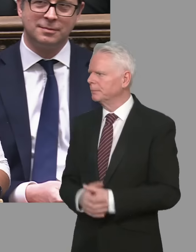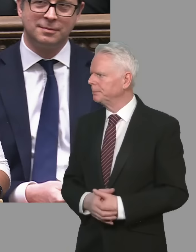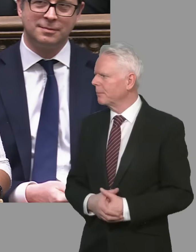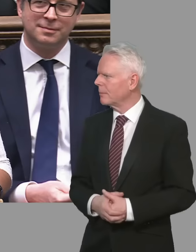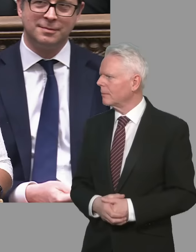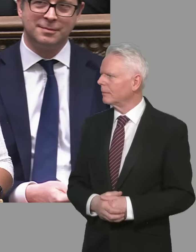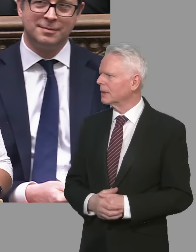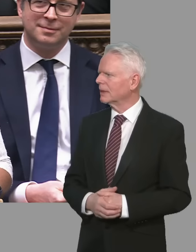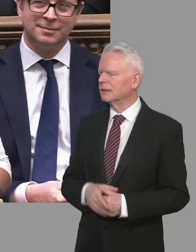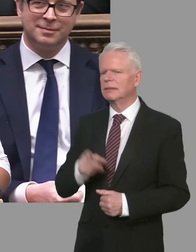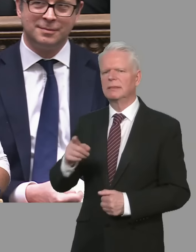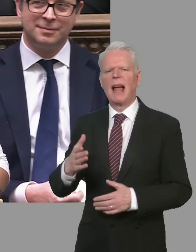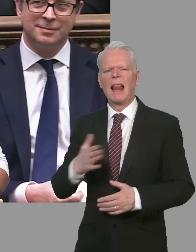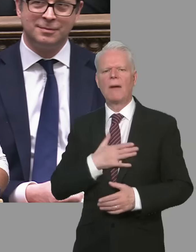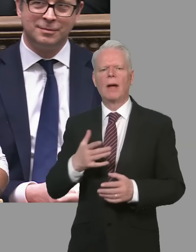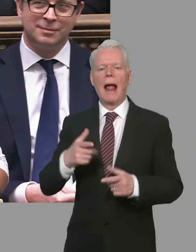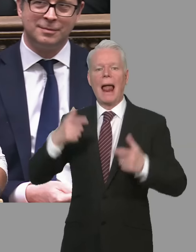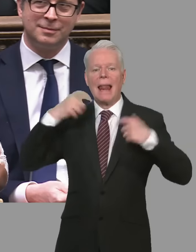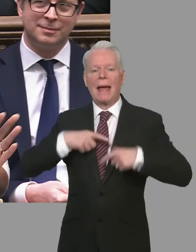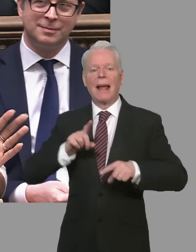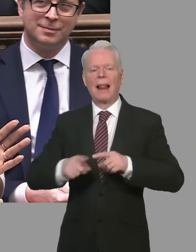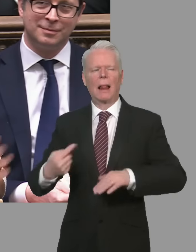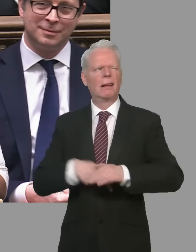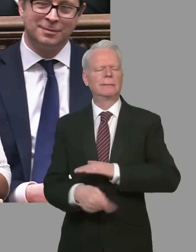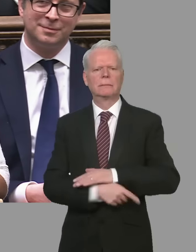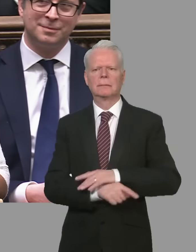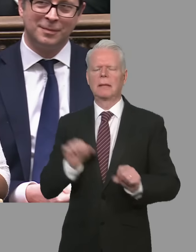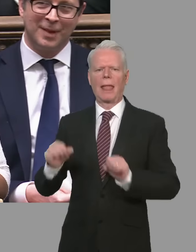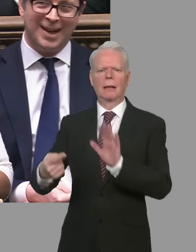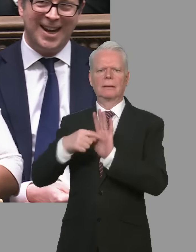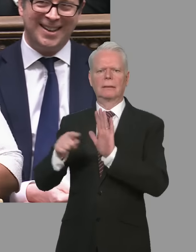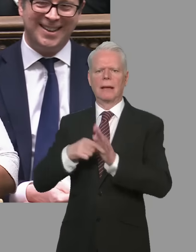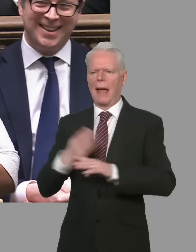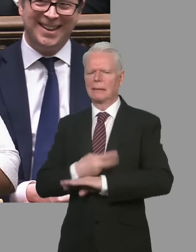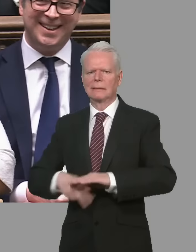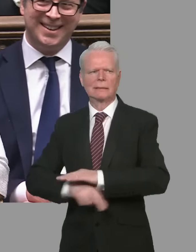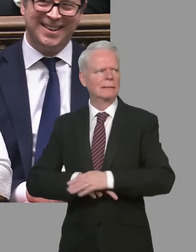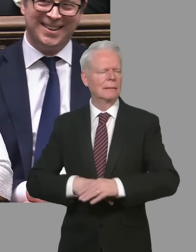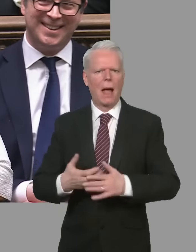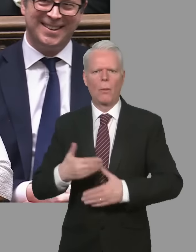defence. Sorry, I can't produce my WhatsApps. My phone's been stolen.